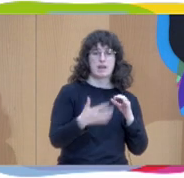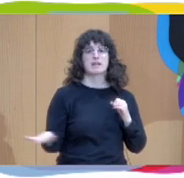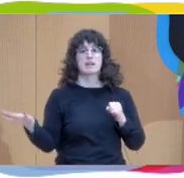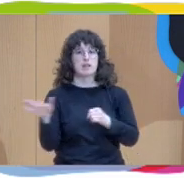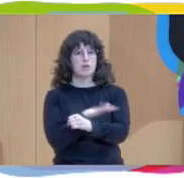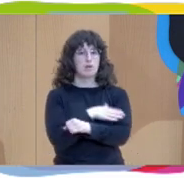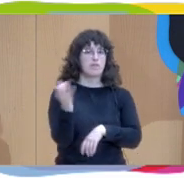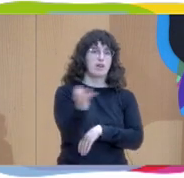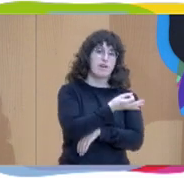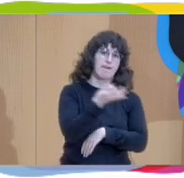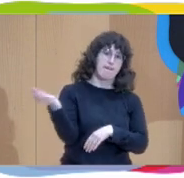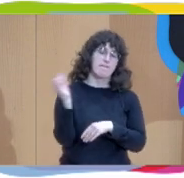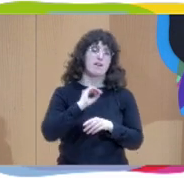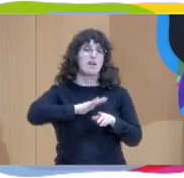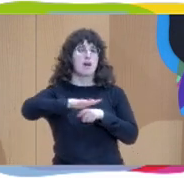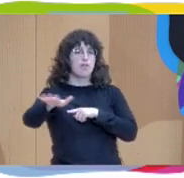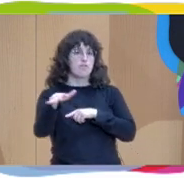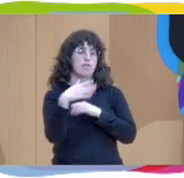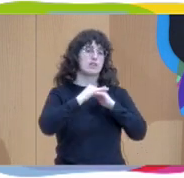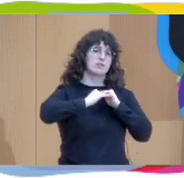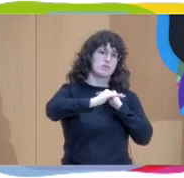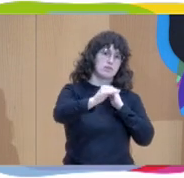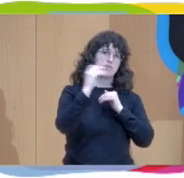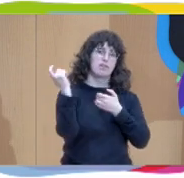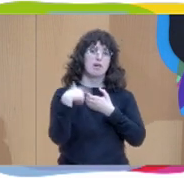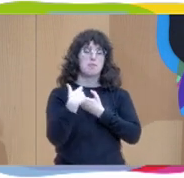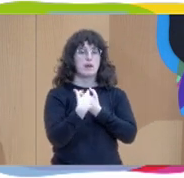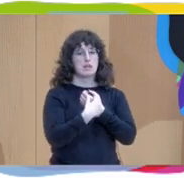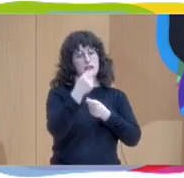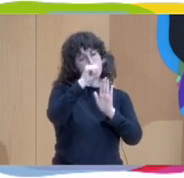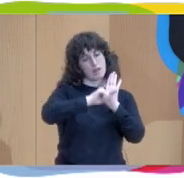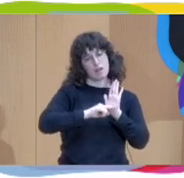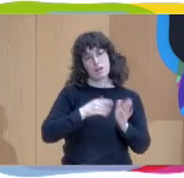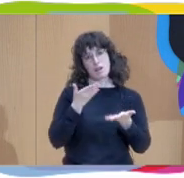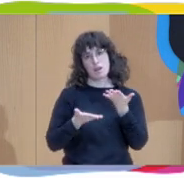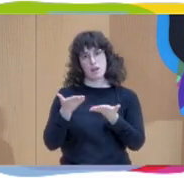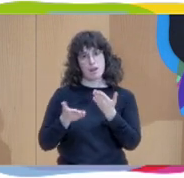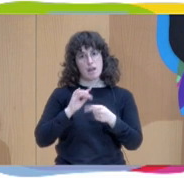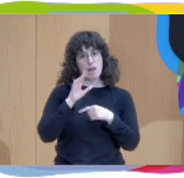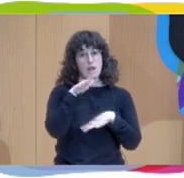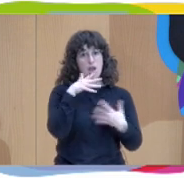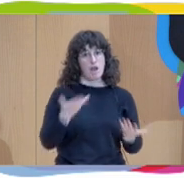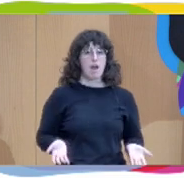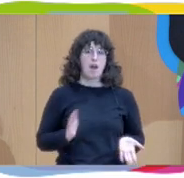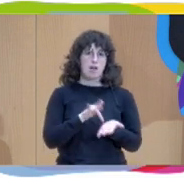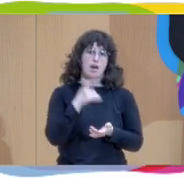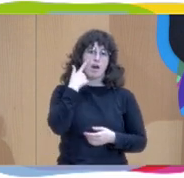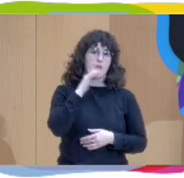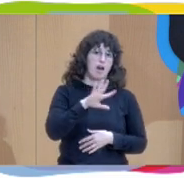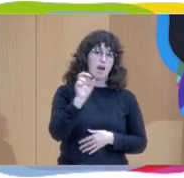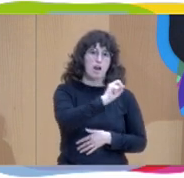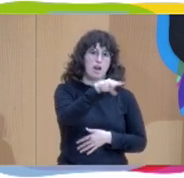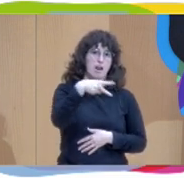participation, and satisfaction. And now, moving on to the results. We go